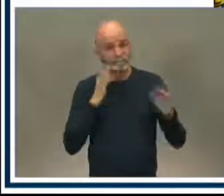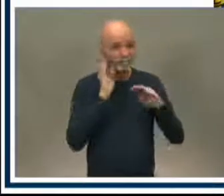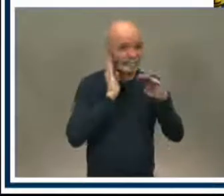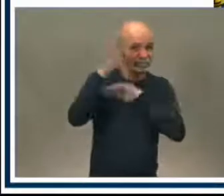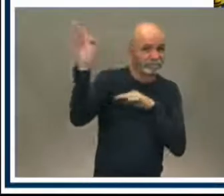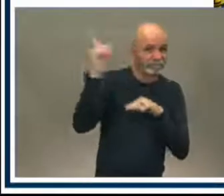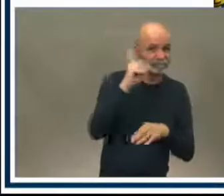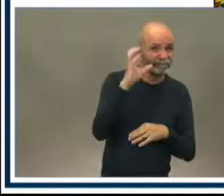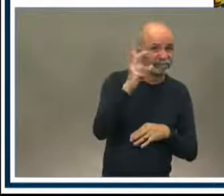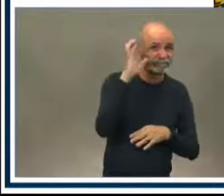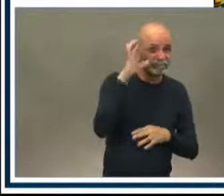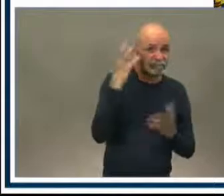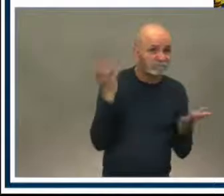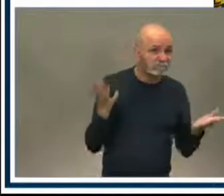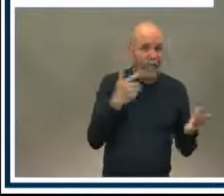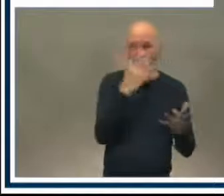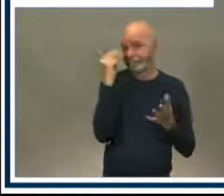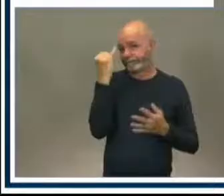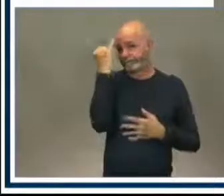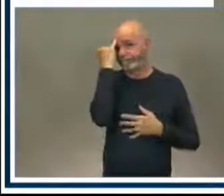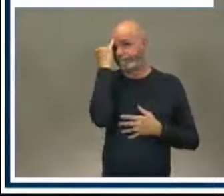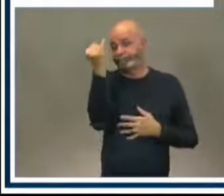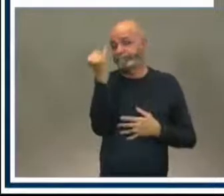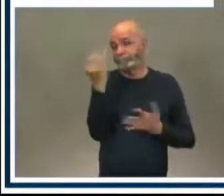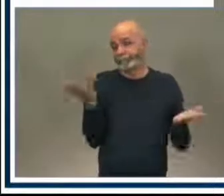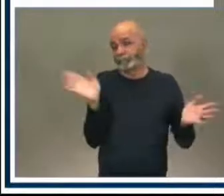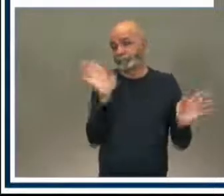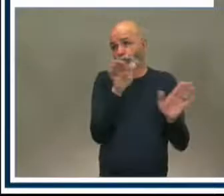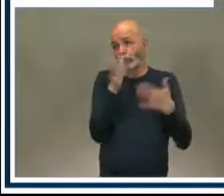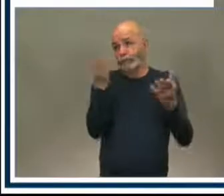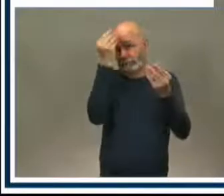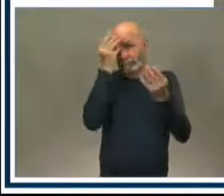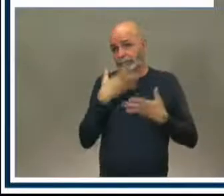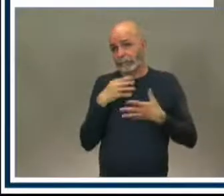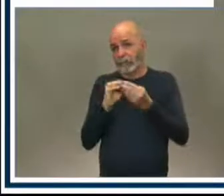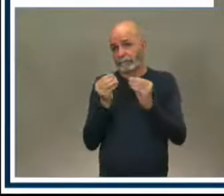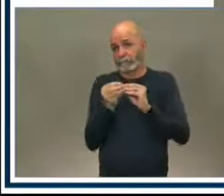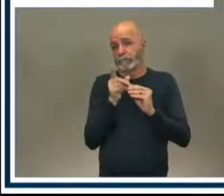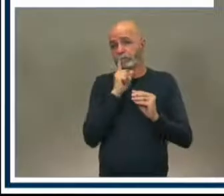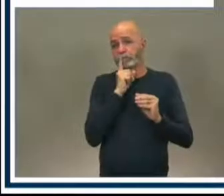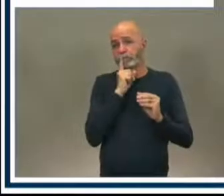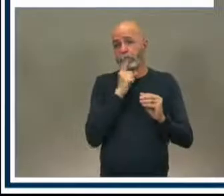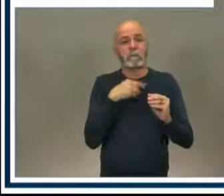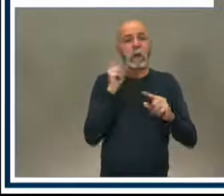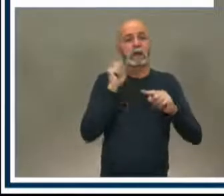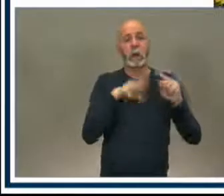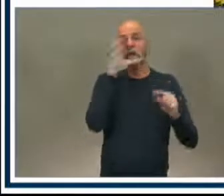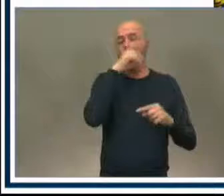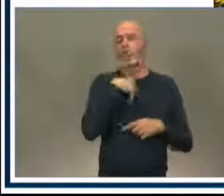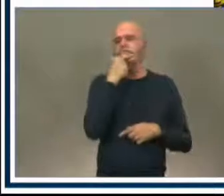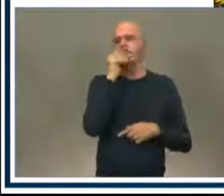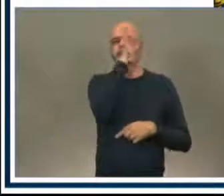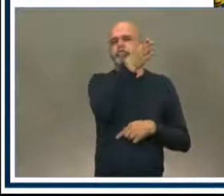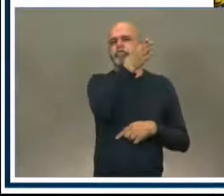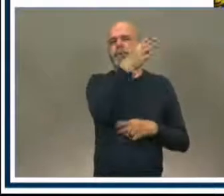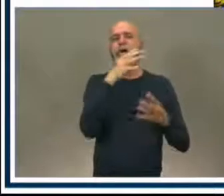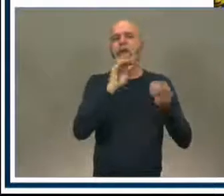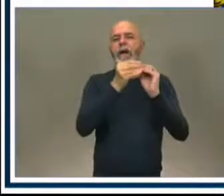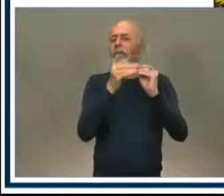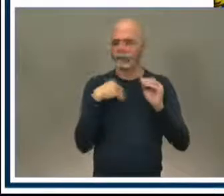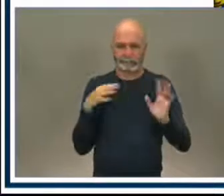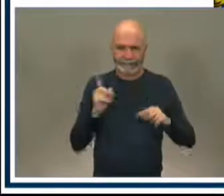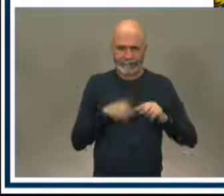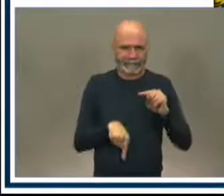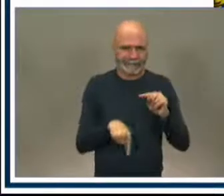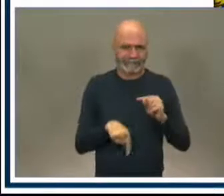range? I don't. I've never been given a firm number, so I'm not going to speculate on that. Premier, is there a possibility that the province would